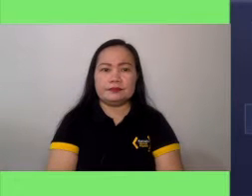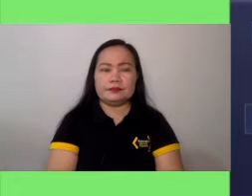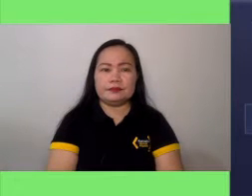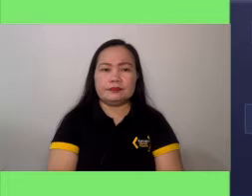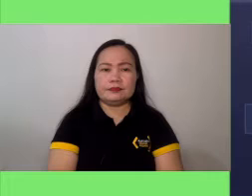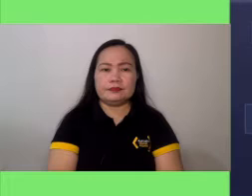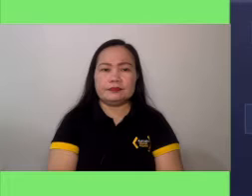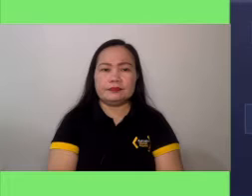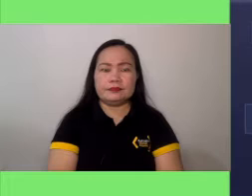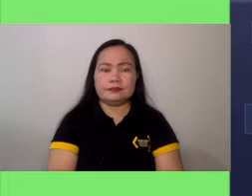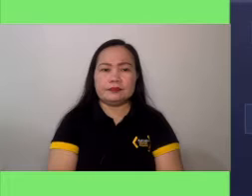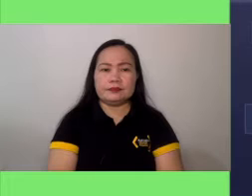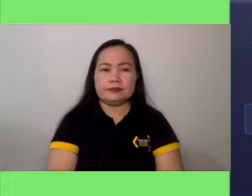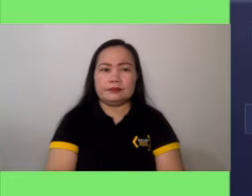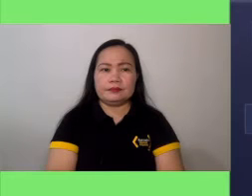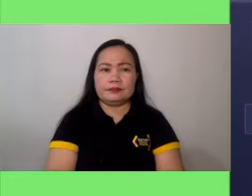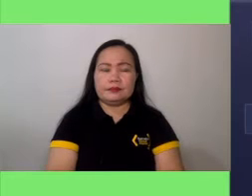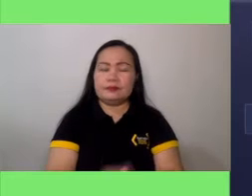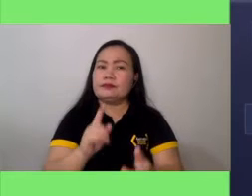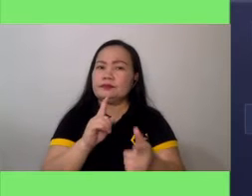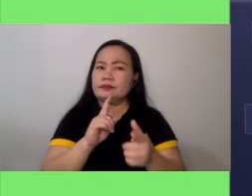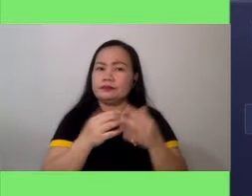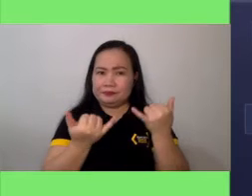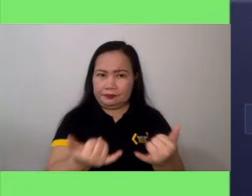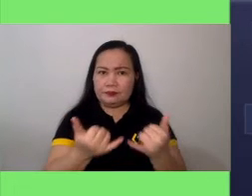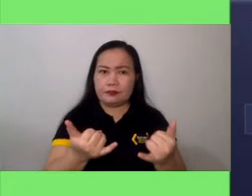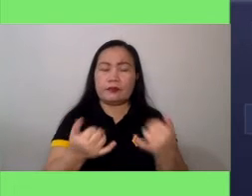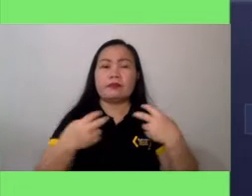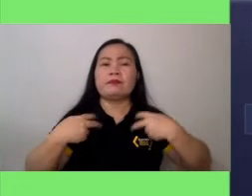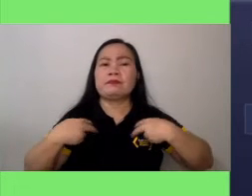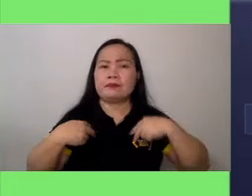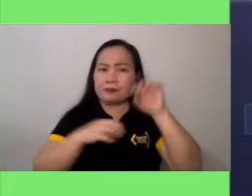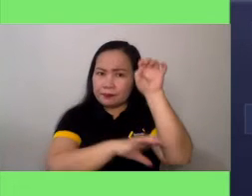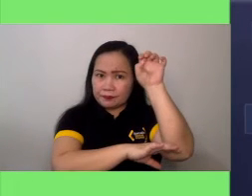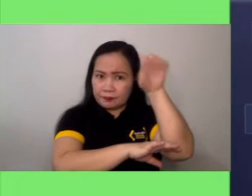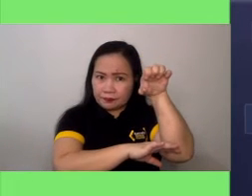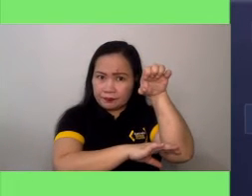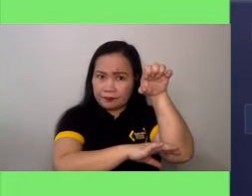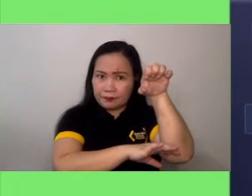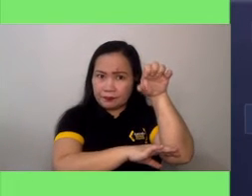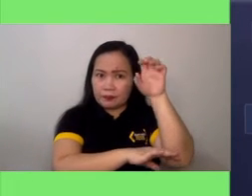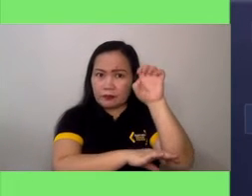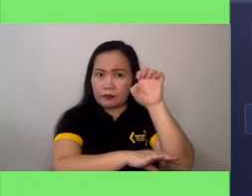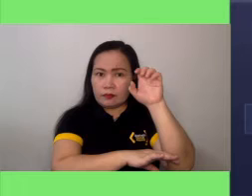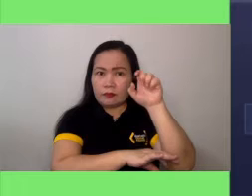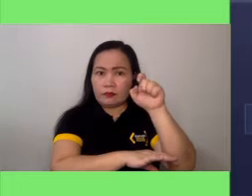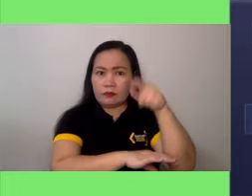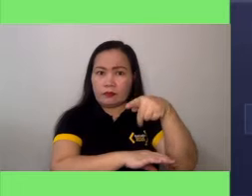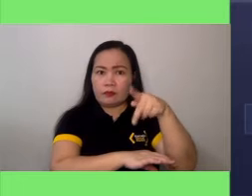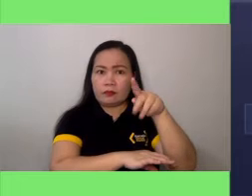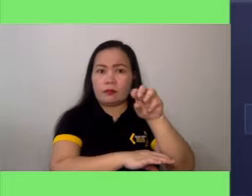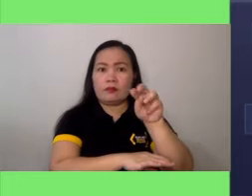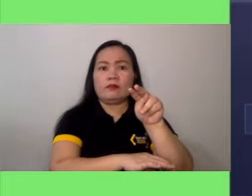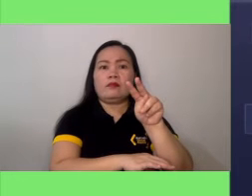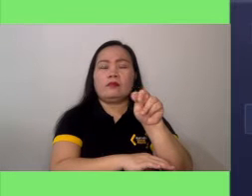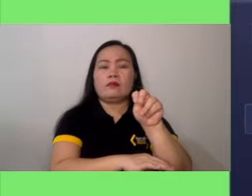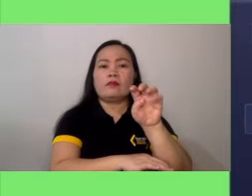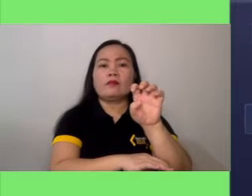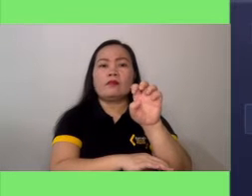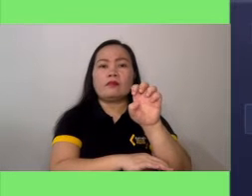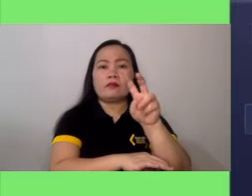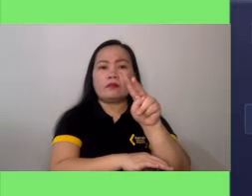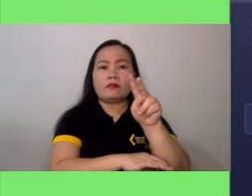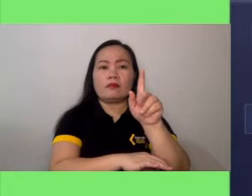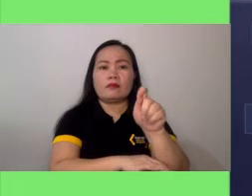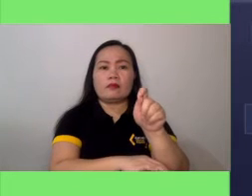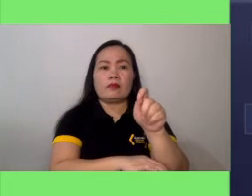what if meron na po tayong exponent? Okay. So, if x is equal to 3, y is